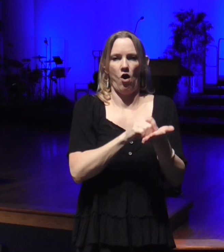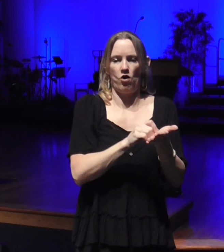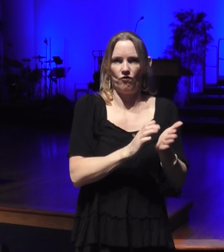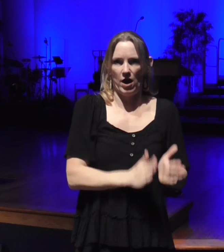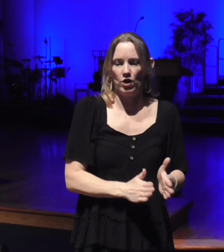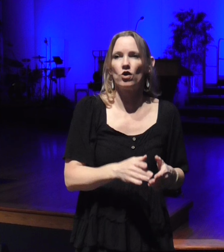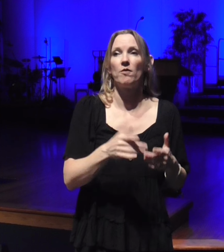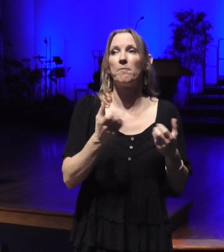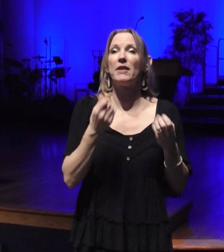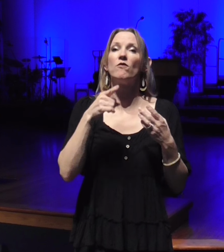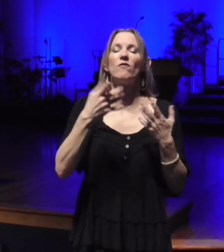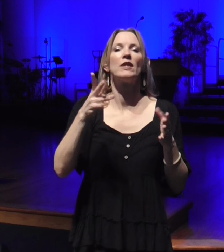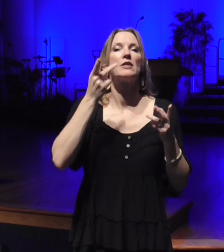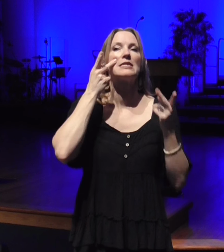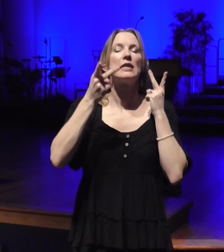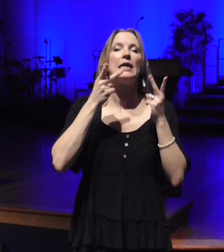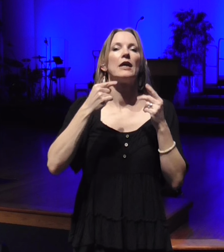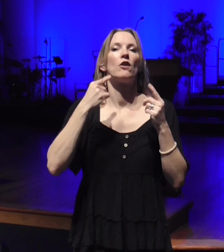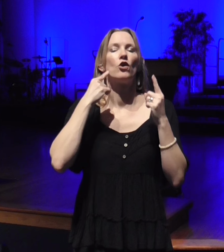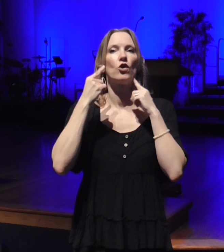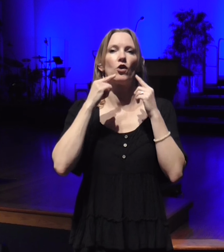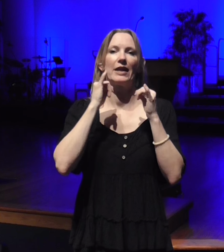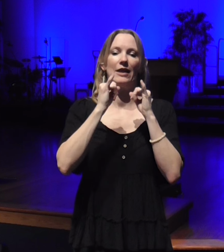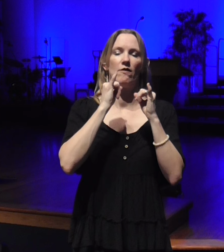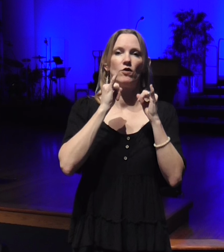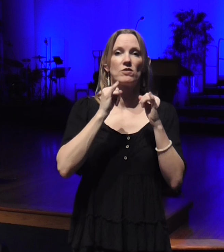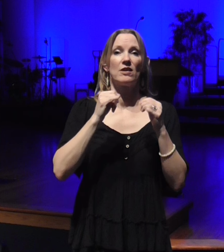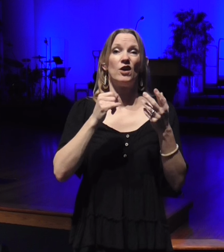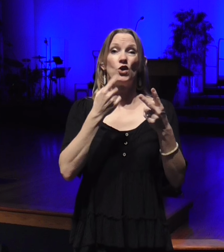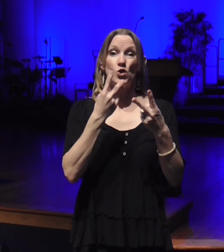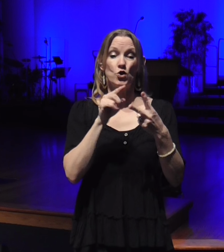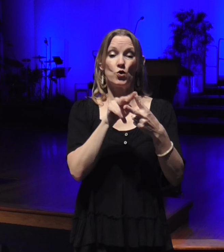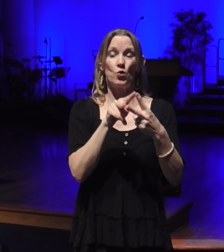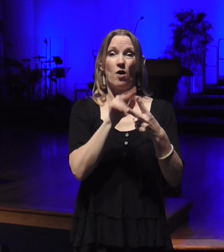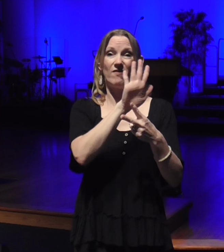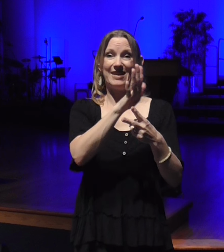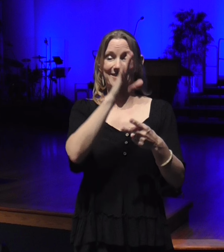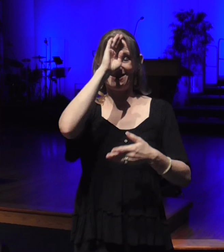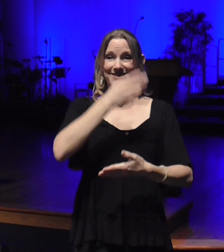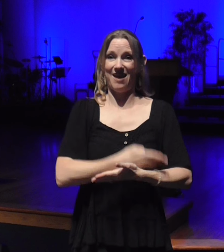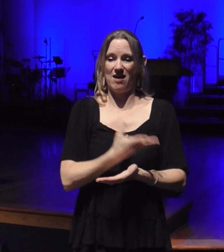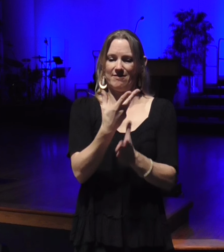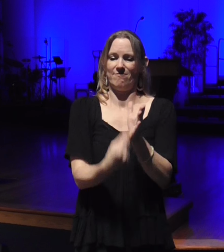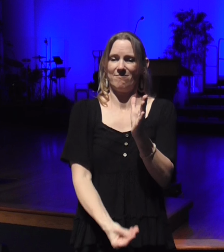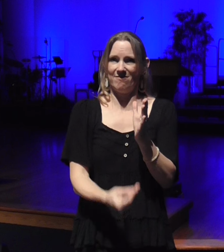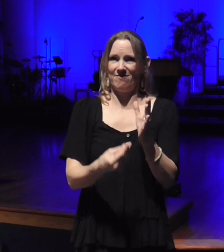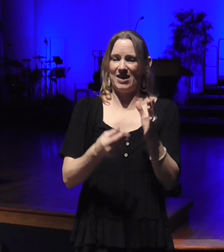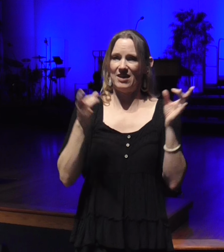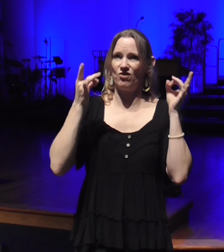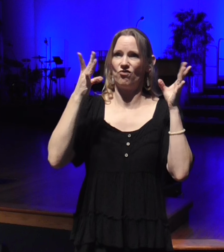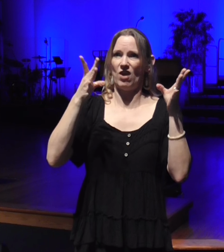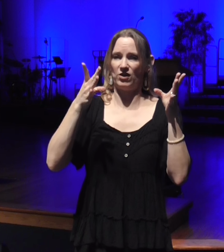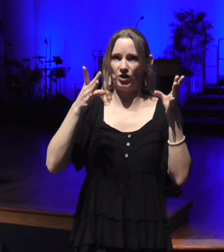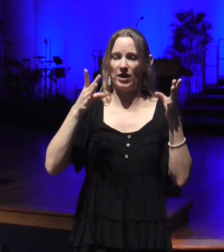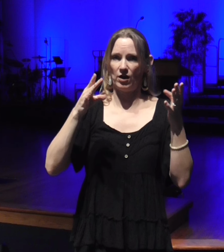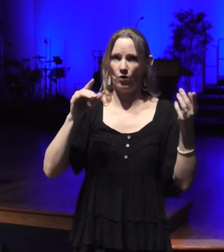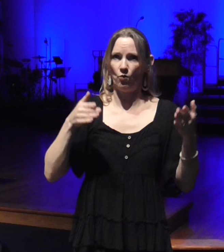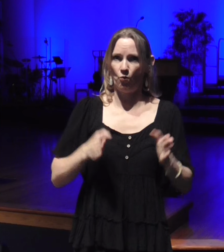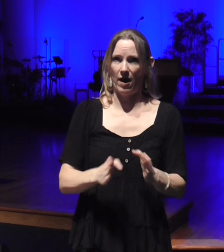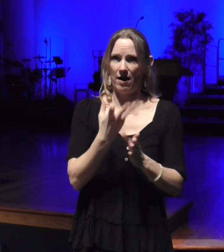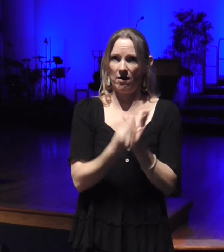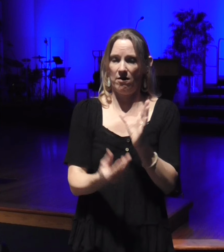many of you have seen or read interviews with him. He lost two of his sons, his youngest in a very tragic way.